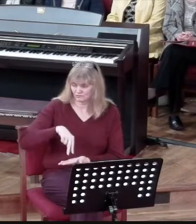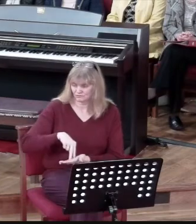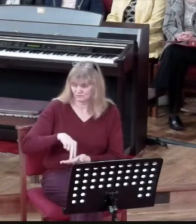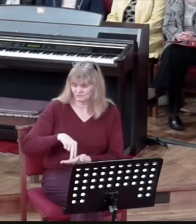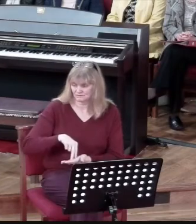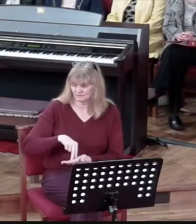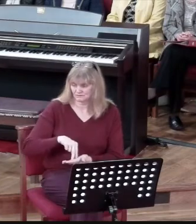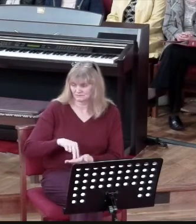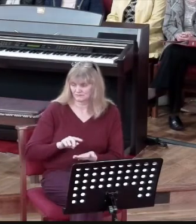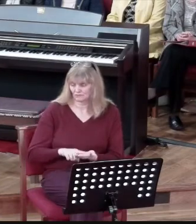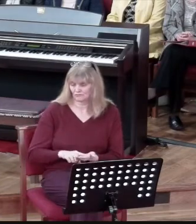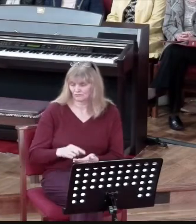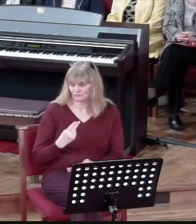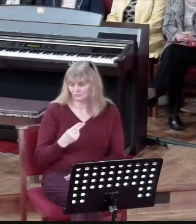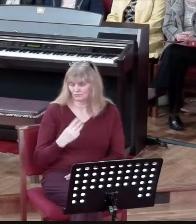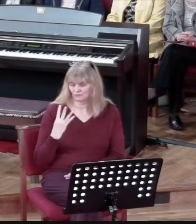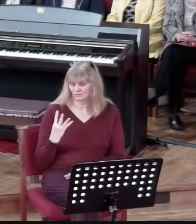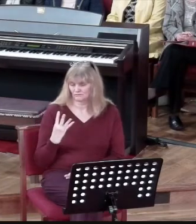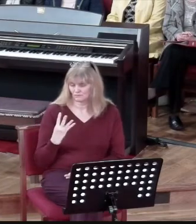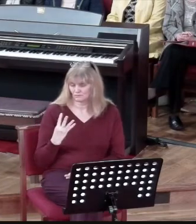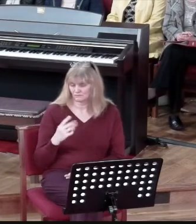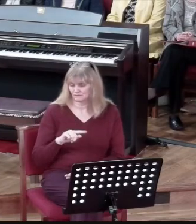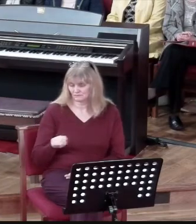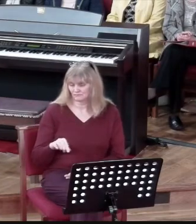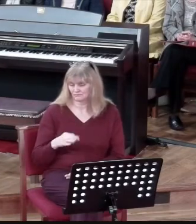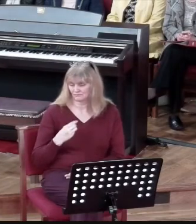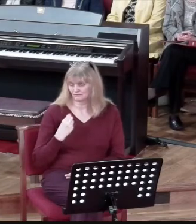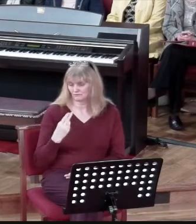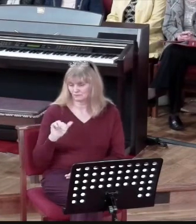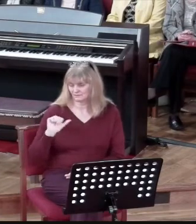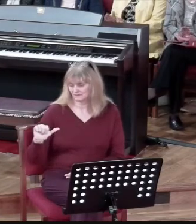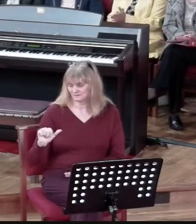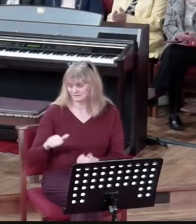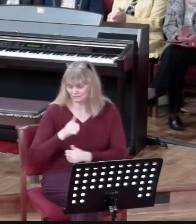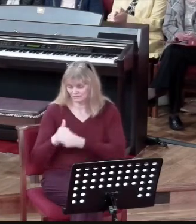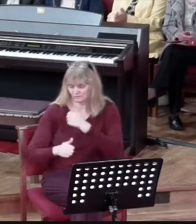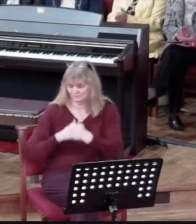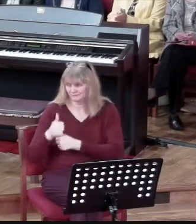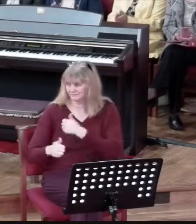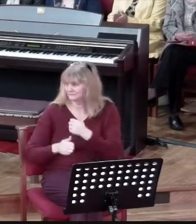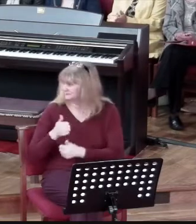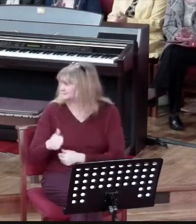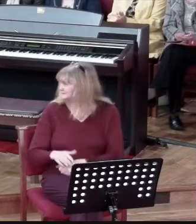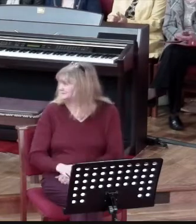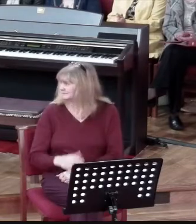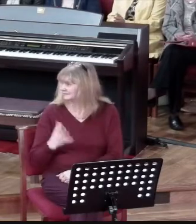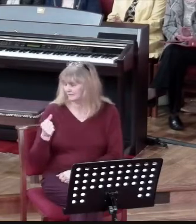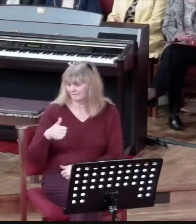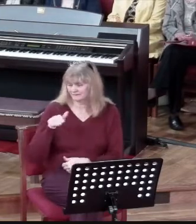24. 24. Verse 6. Verse 6. Well done. Yeah. Have a sticker.